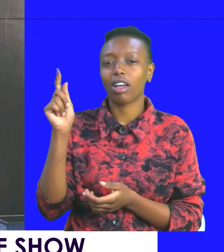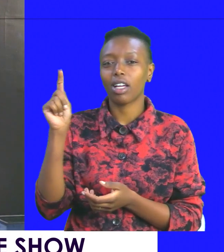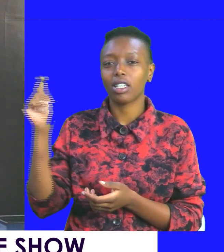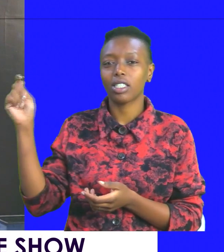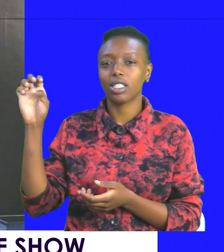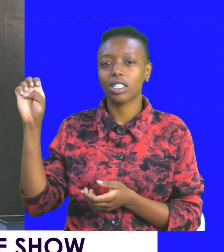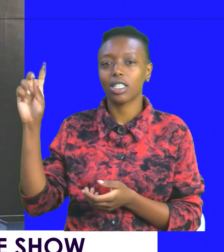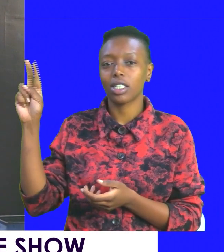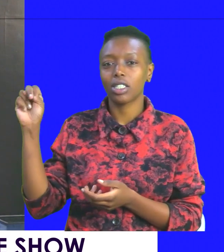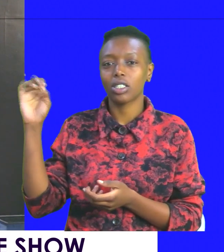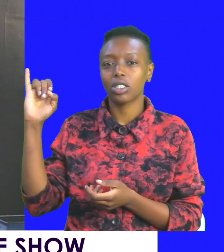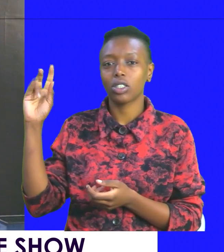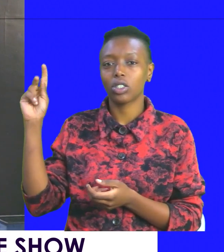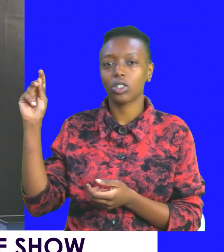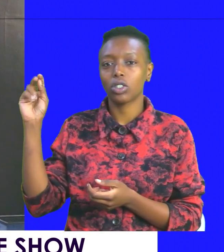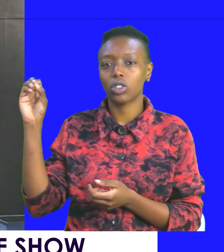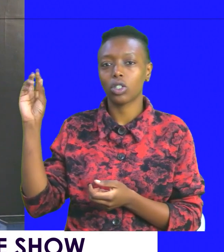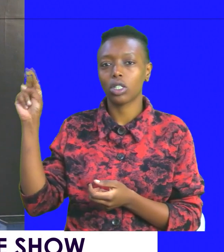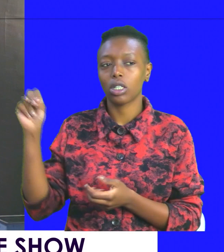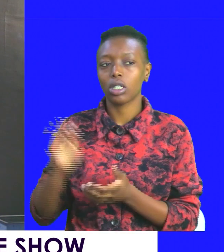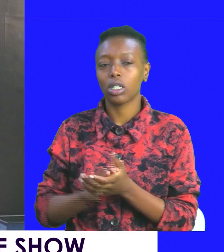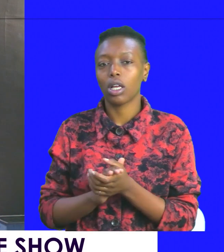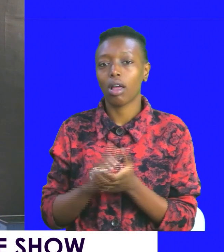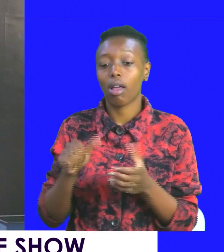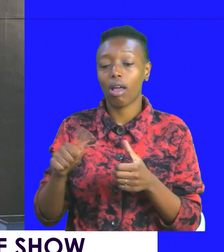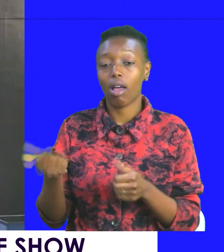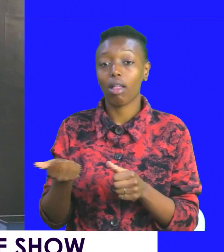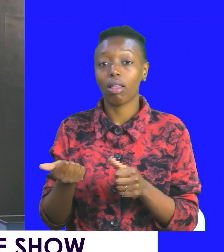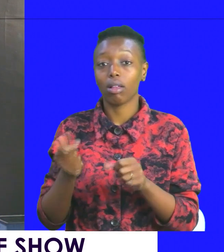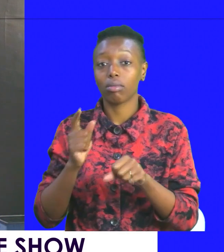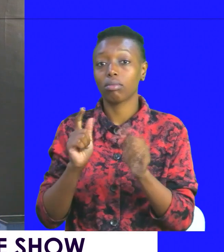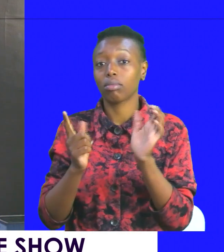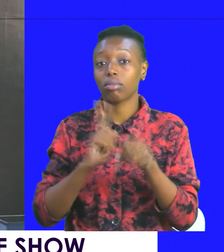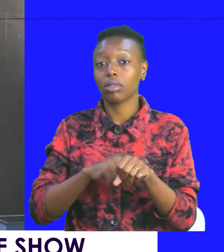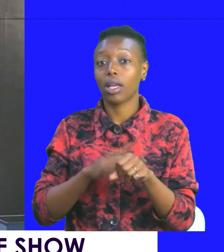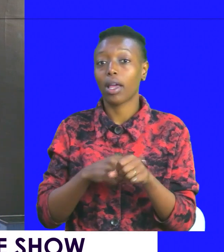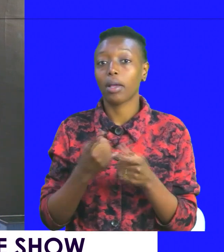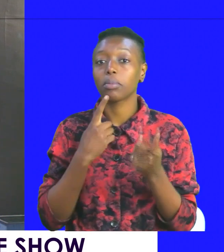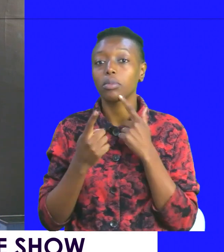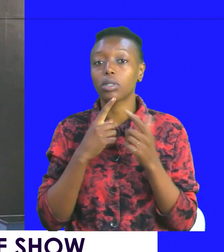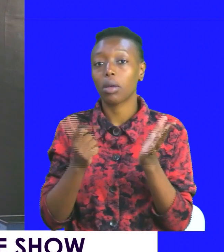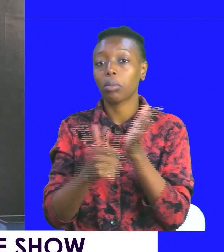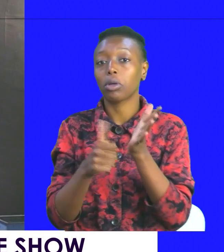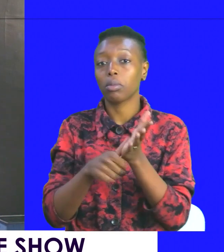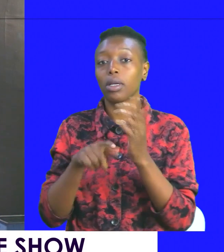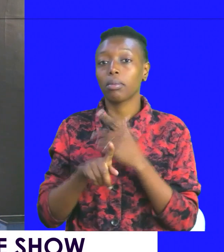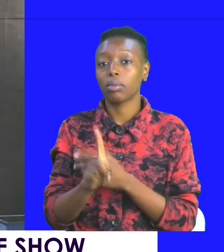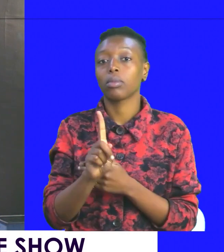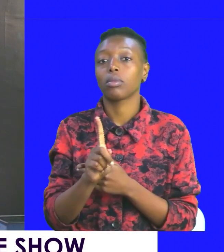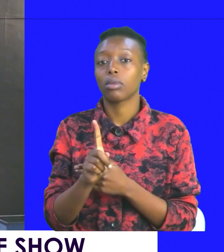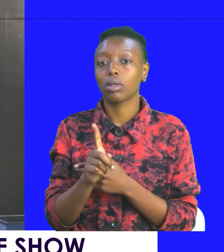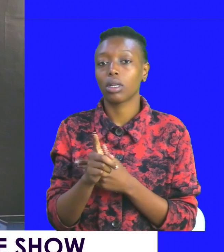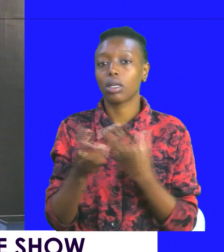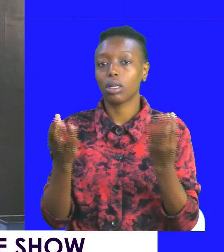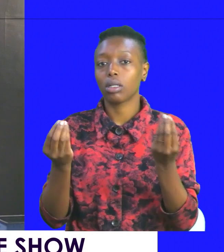to by their men. Sometimes when they tell you their problems, it's really not so much that you may solve